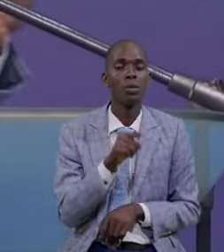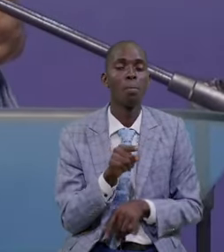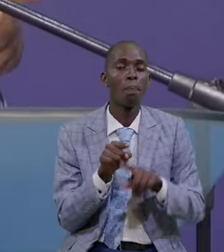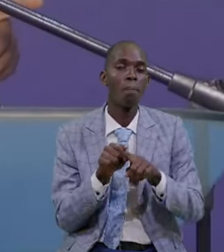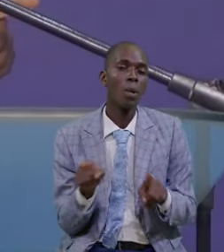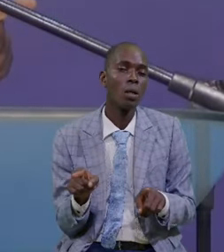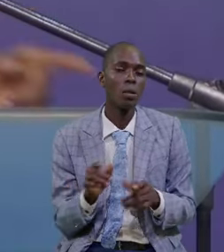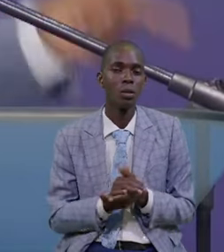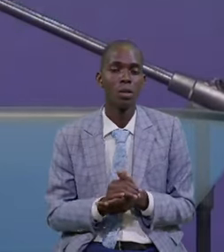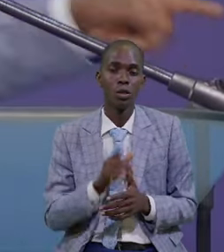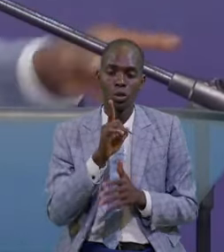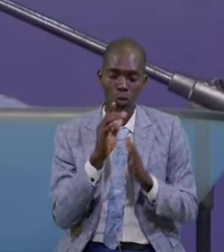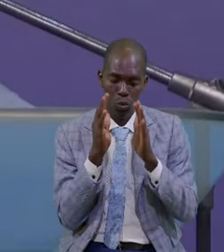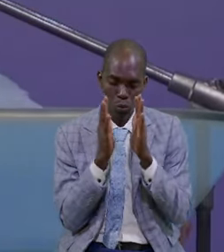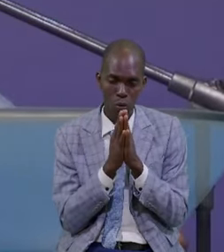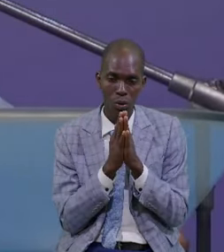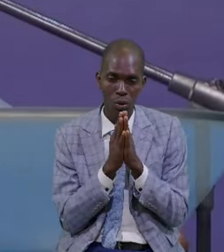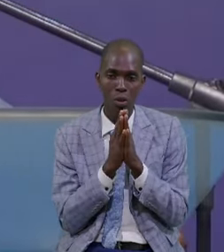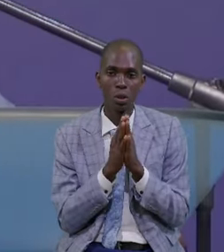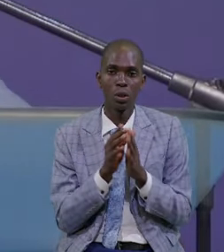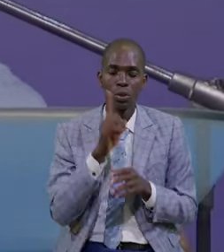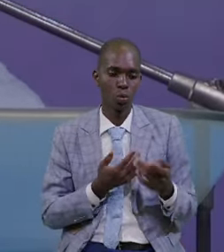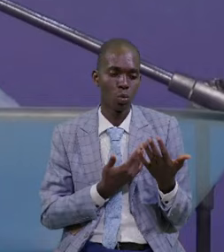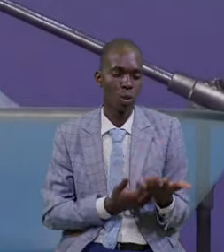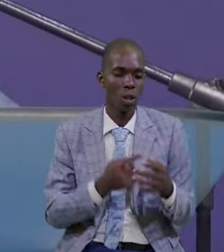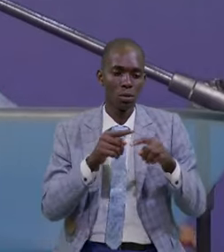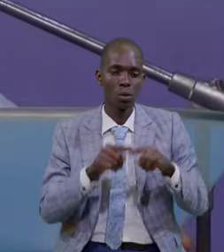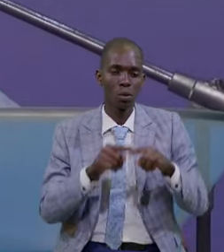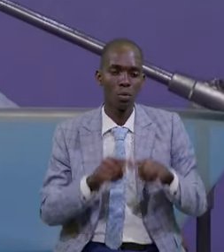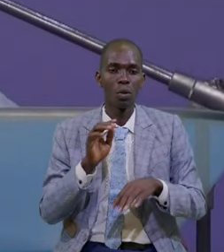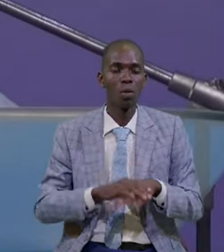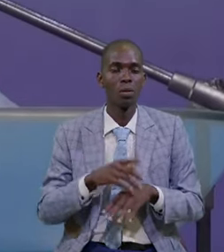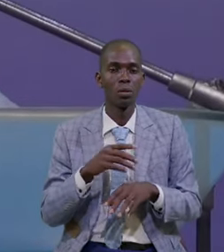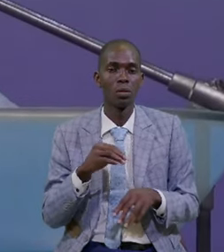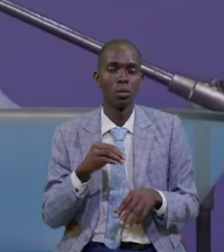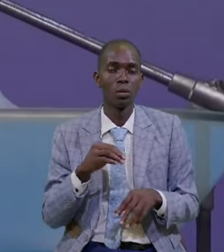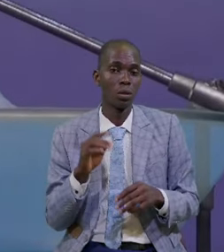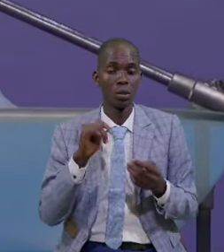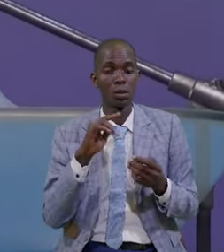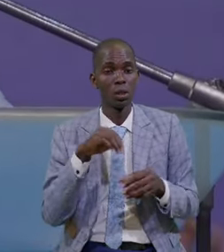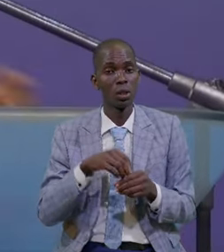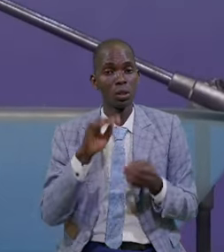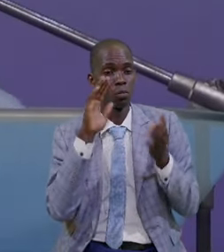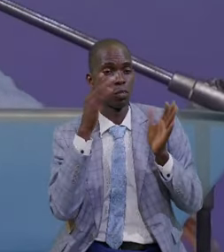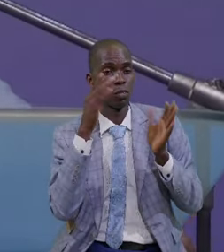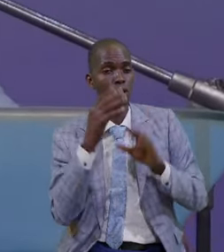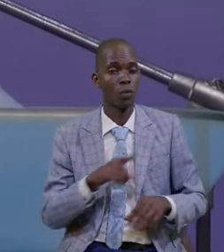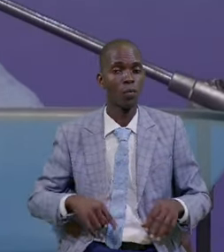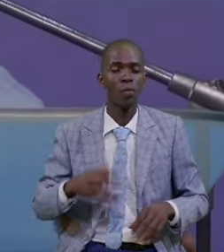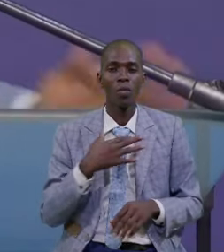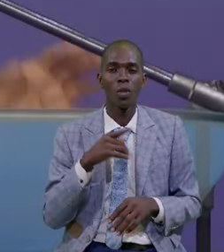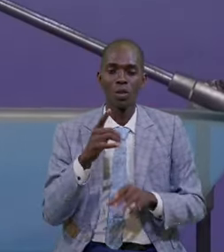you pray. You tarry in the presence of the Lord. And you have the power. Look at